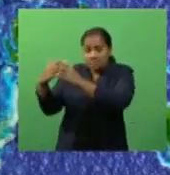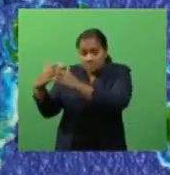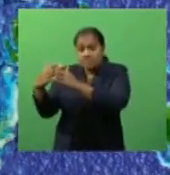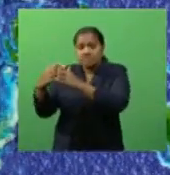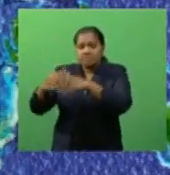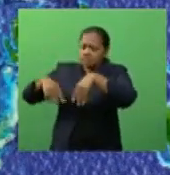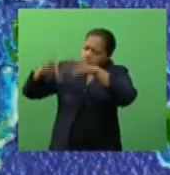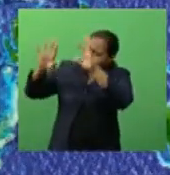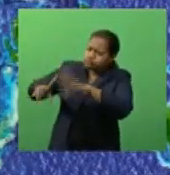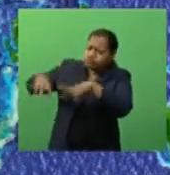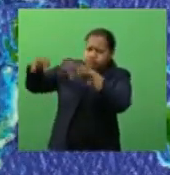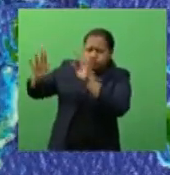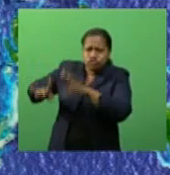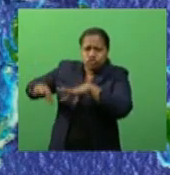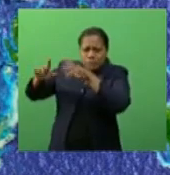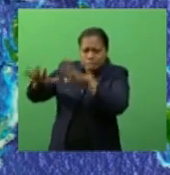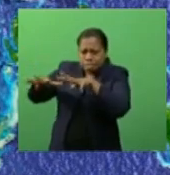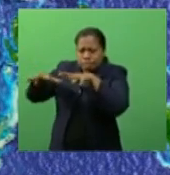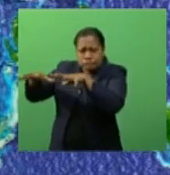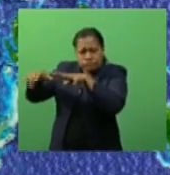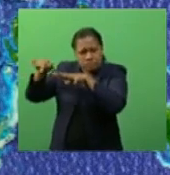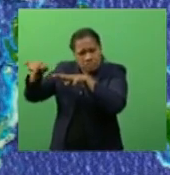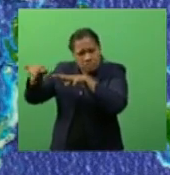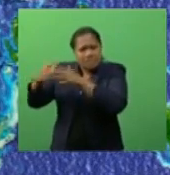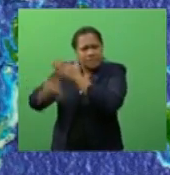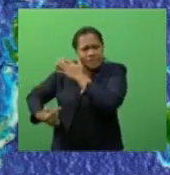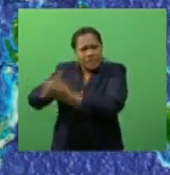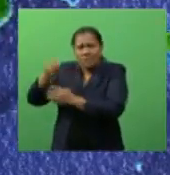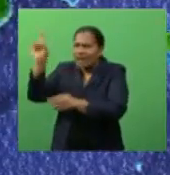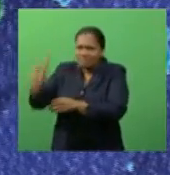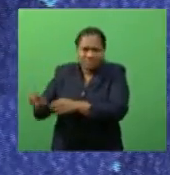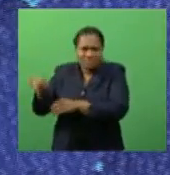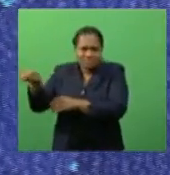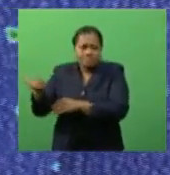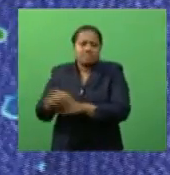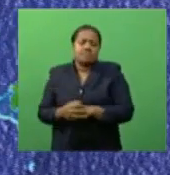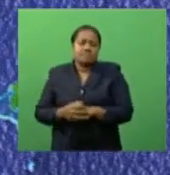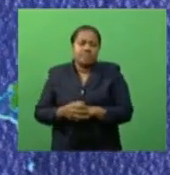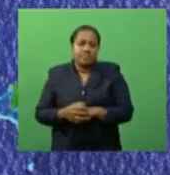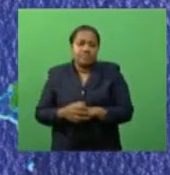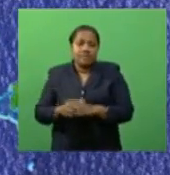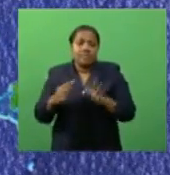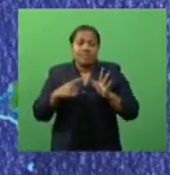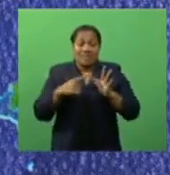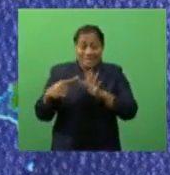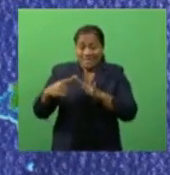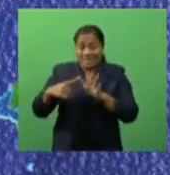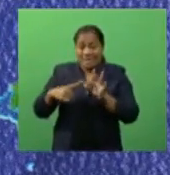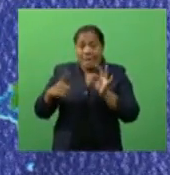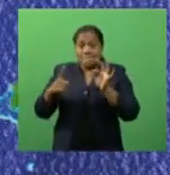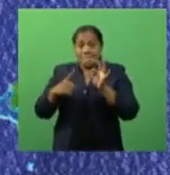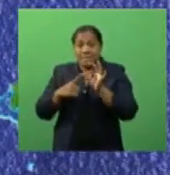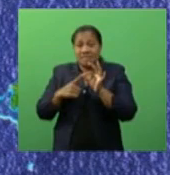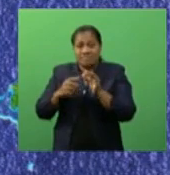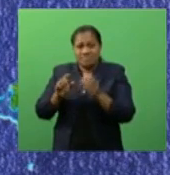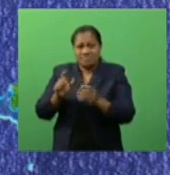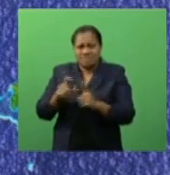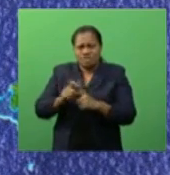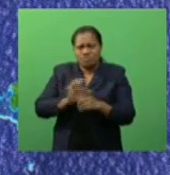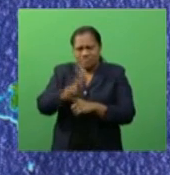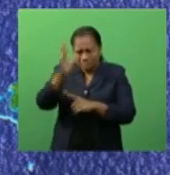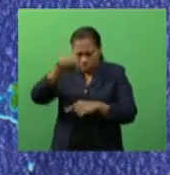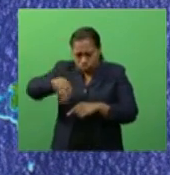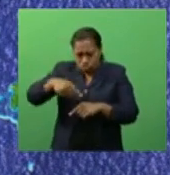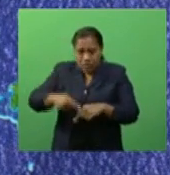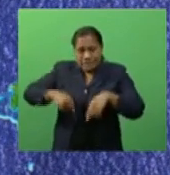showers and thunderstorms persisted throughout. And eastwards from Pacific Harbour to Suva, no surprises, it was periods of